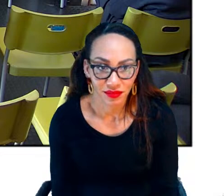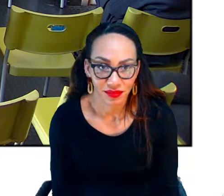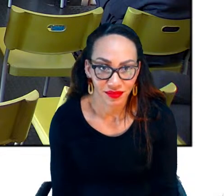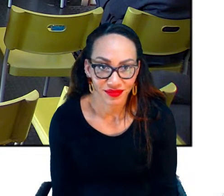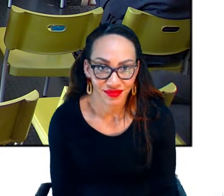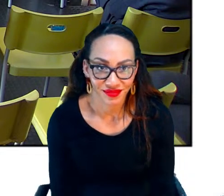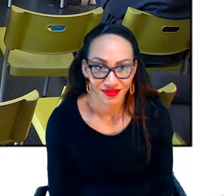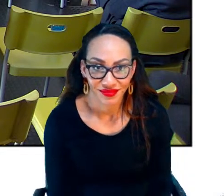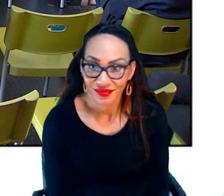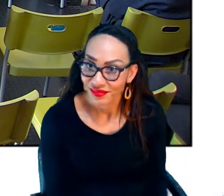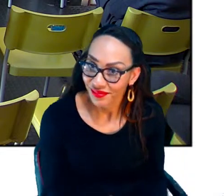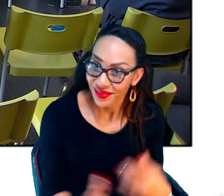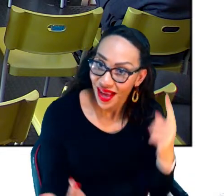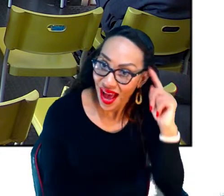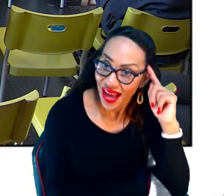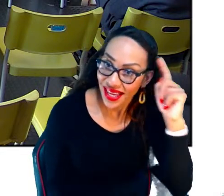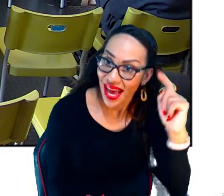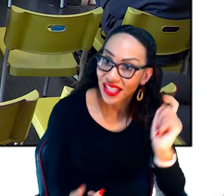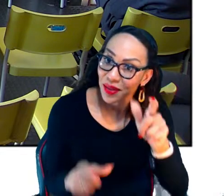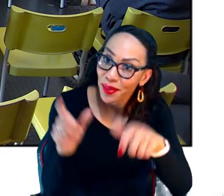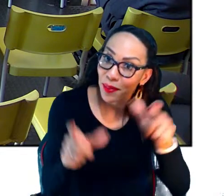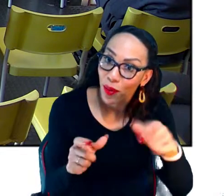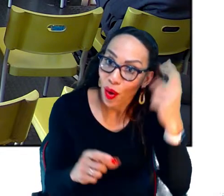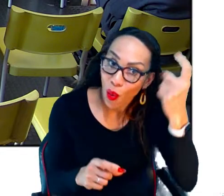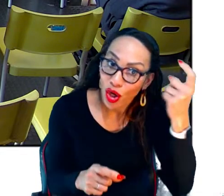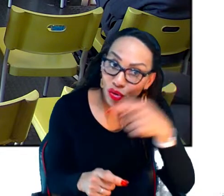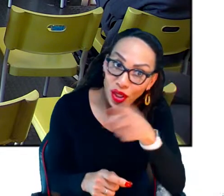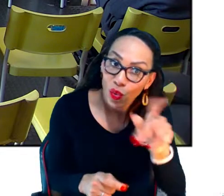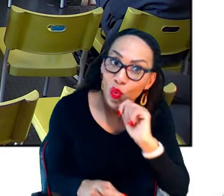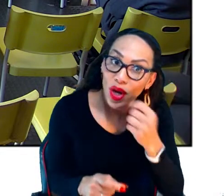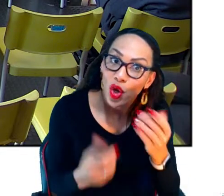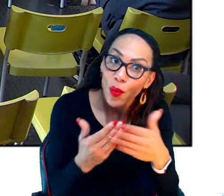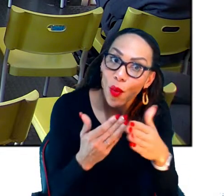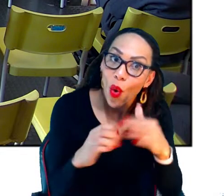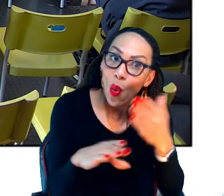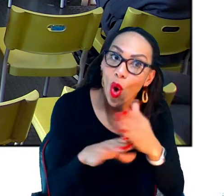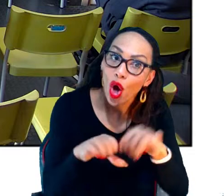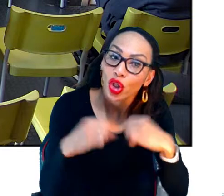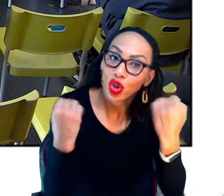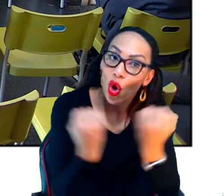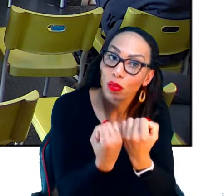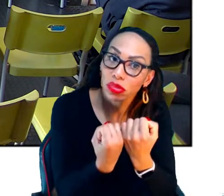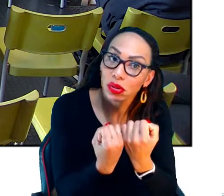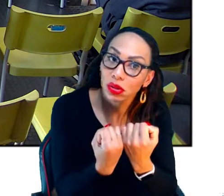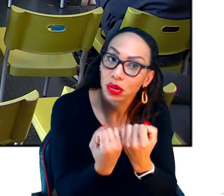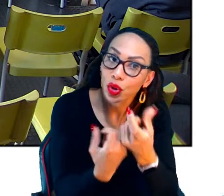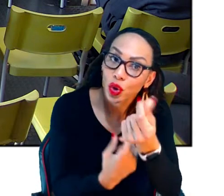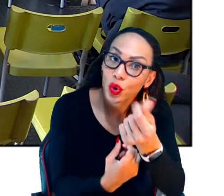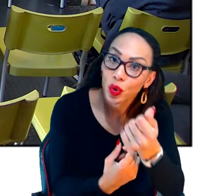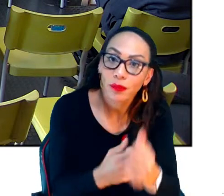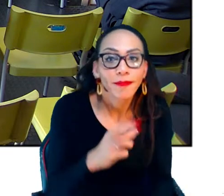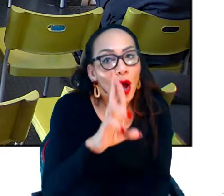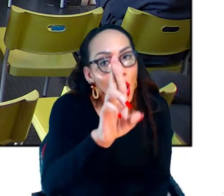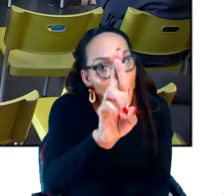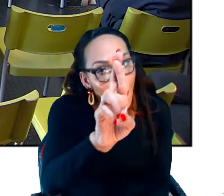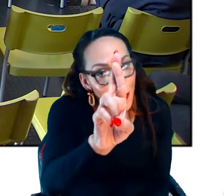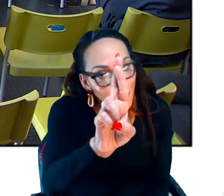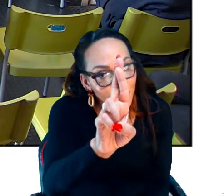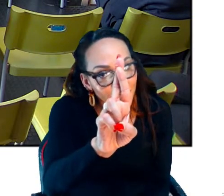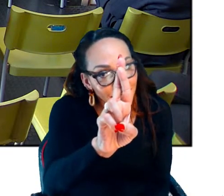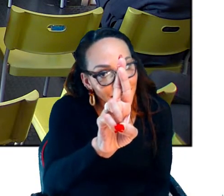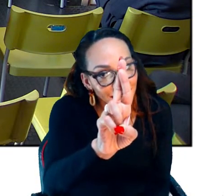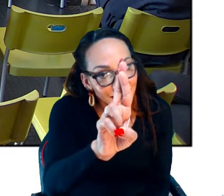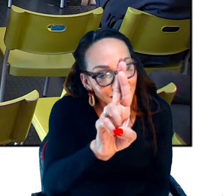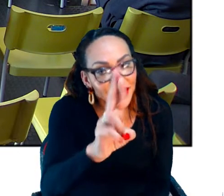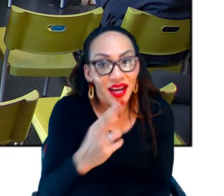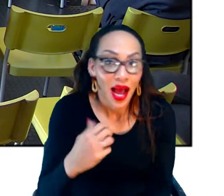more workshops. Yes, hopefully. Yeah. Hopefully I'll do one here. And I'm looking for spaces to